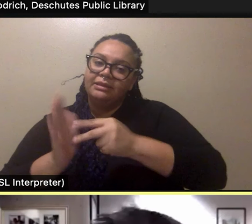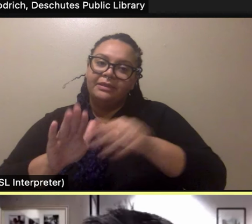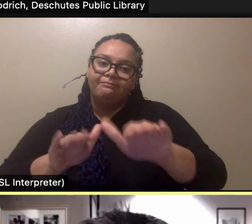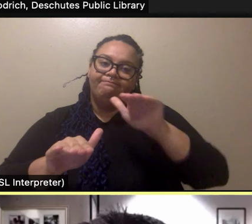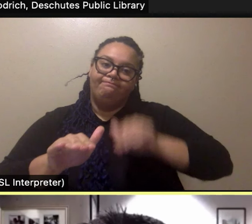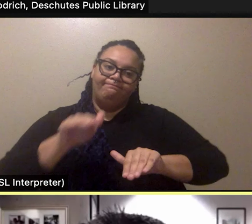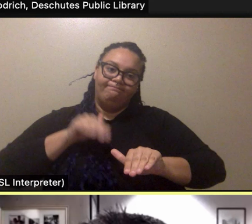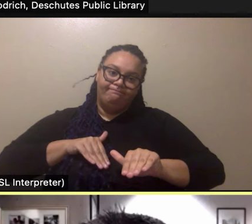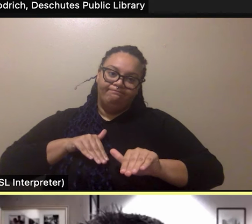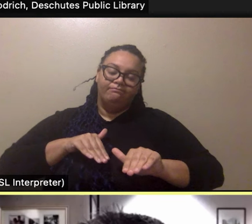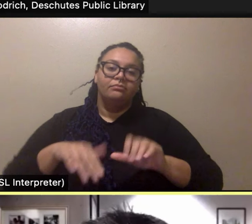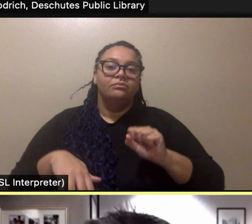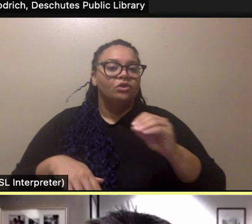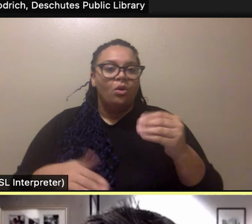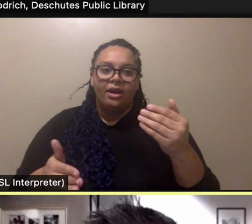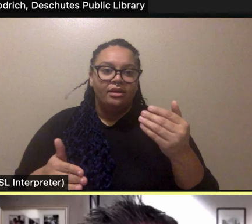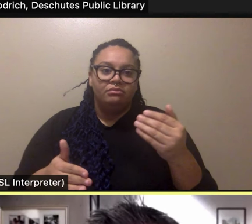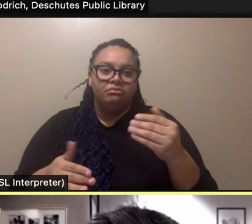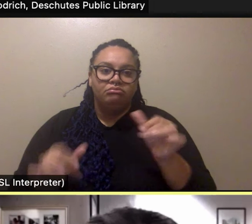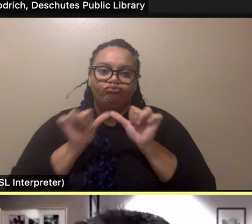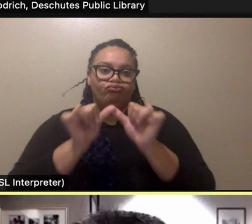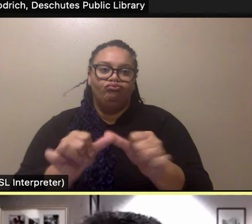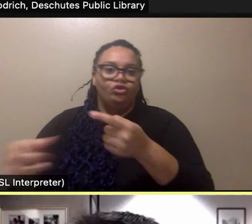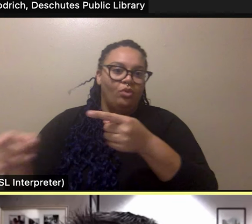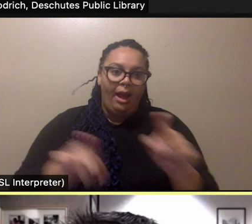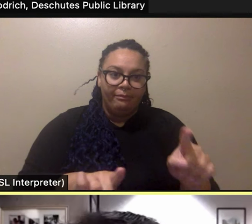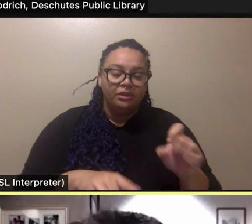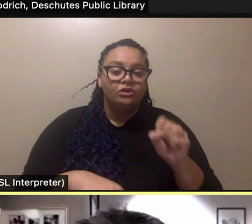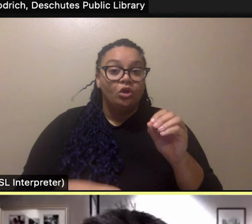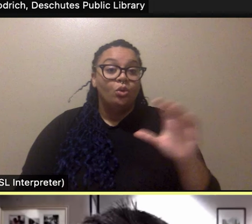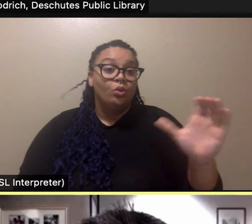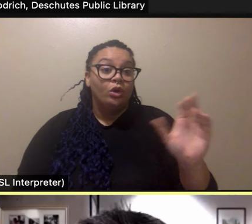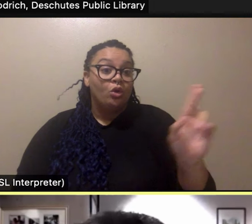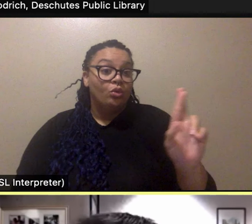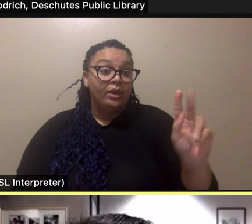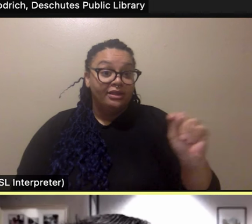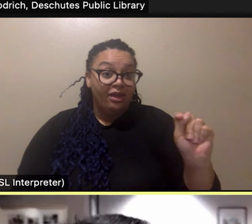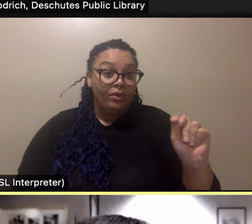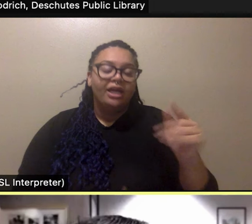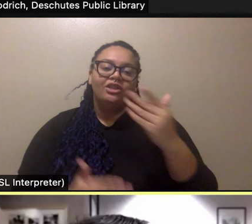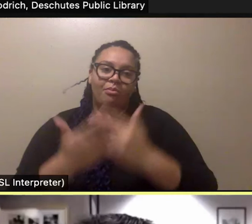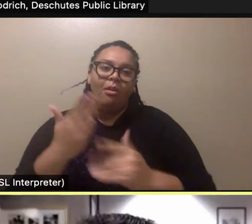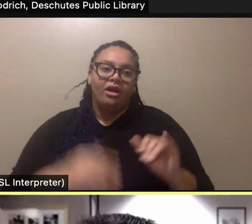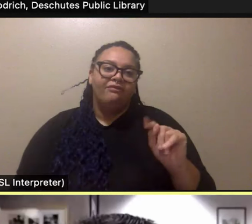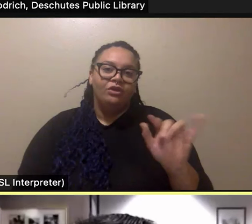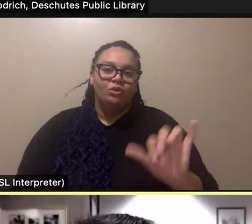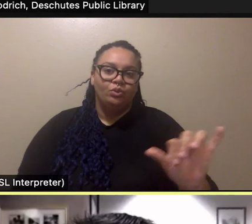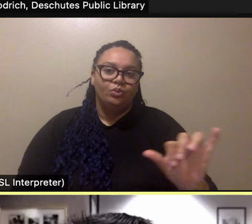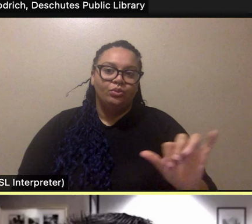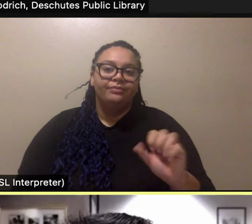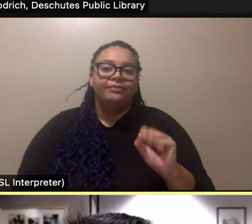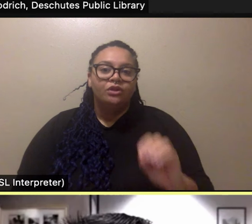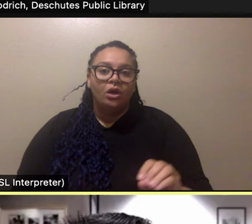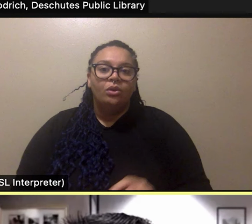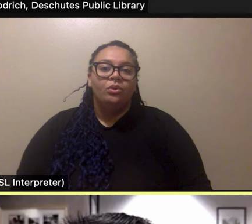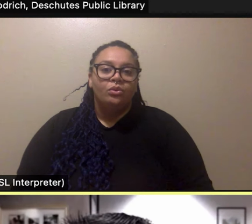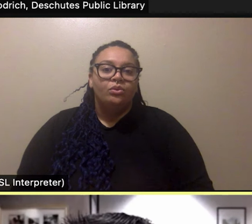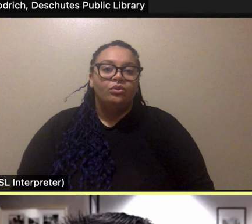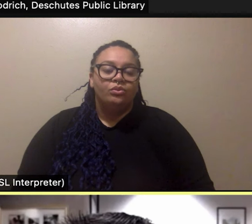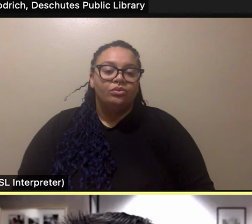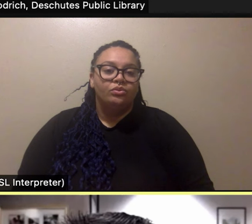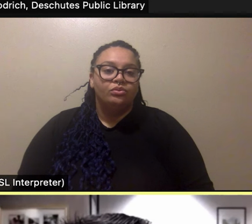And this happens again and again. And the whole critical race theory really today is really part of it. So that is